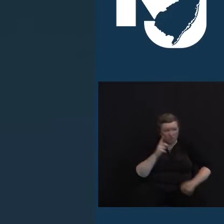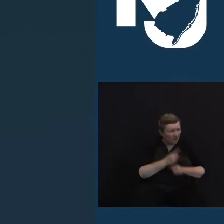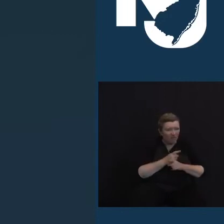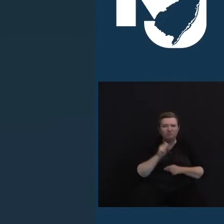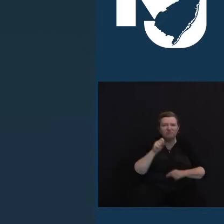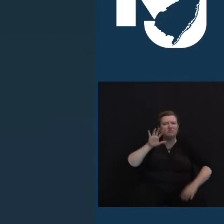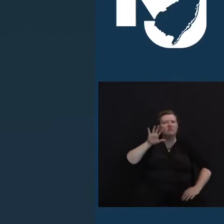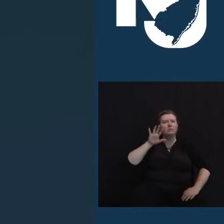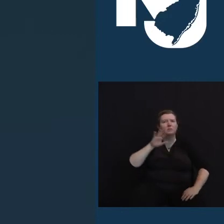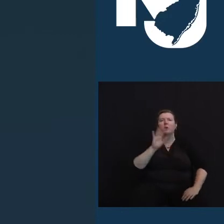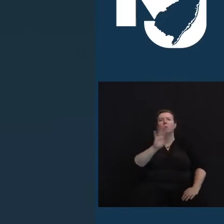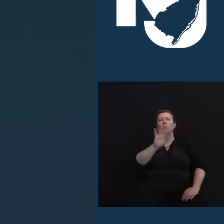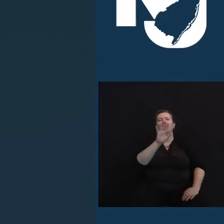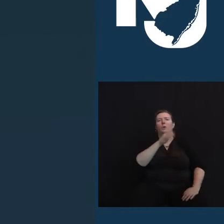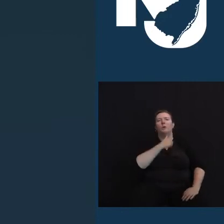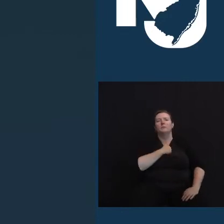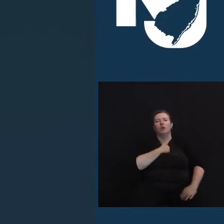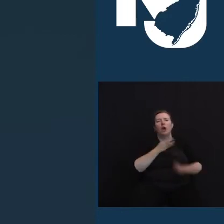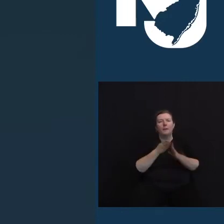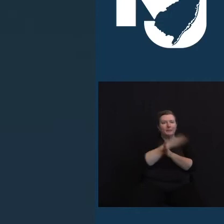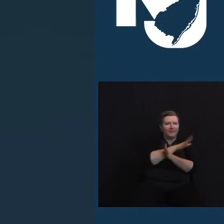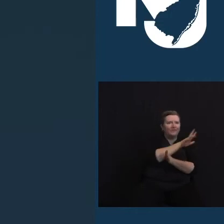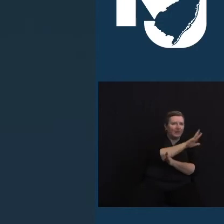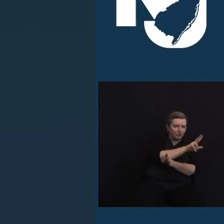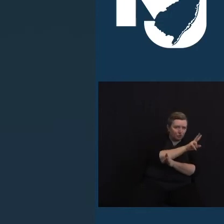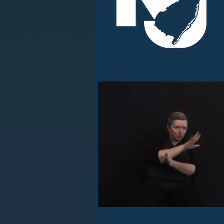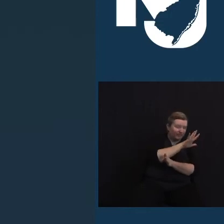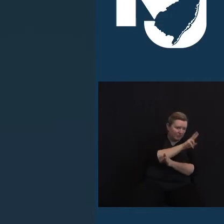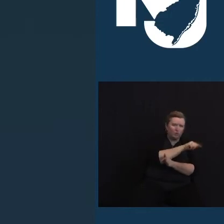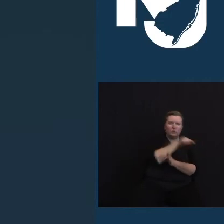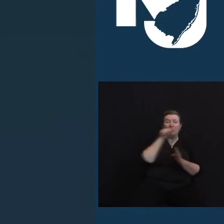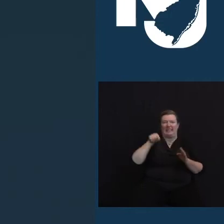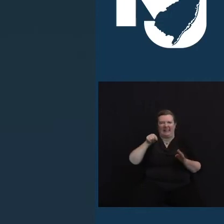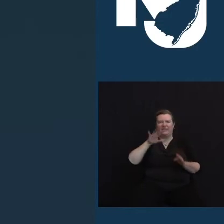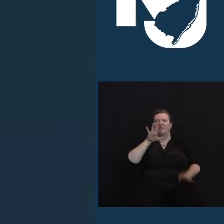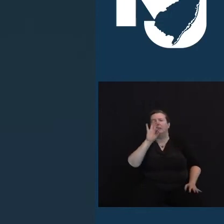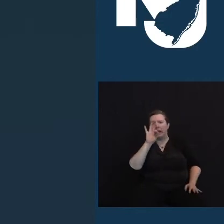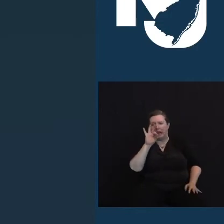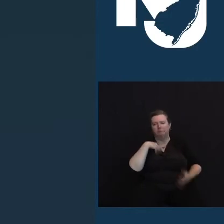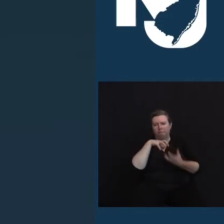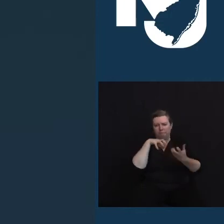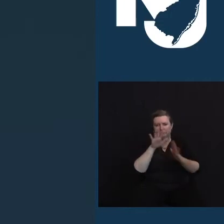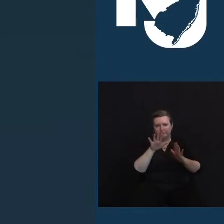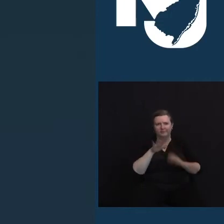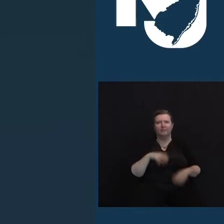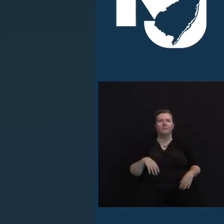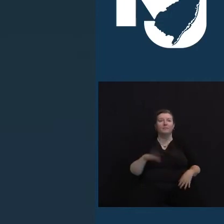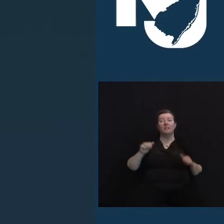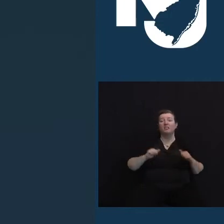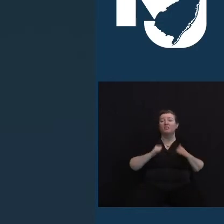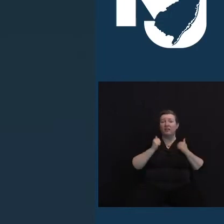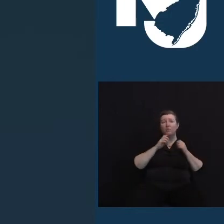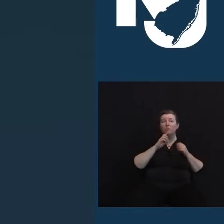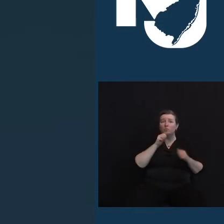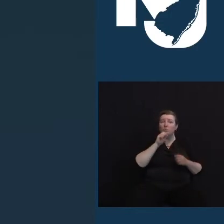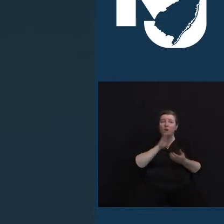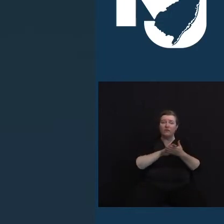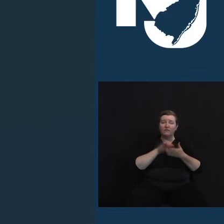only 59 years old. He leaves behind his wife, Gina, with whom I had the great honor of speaking, his children,